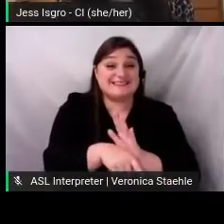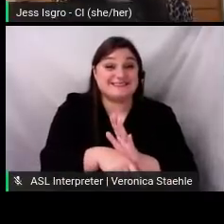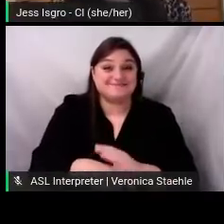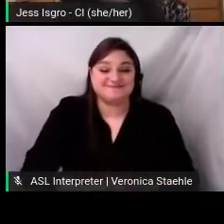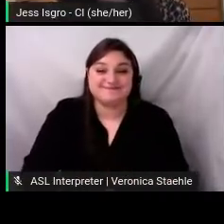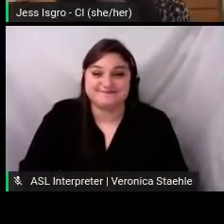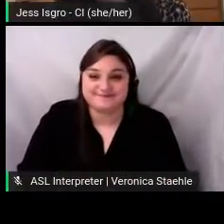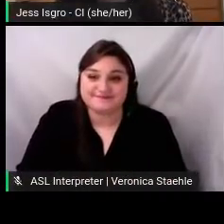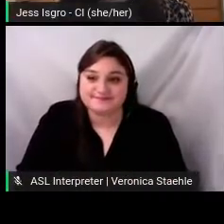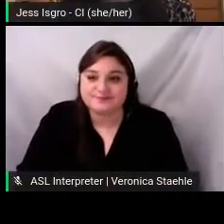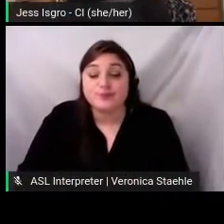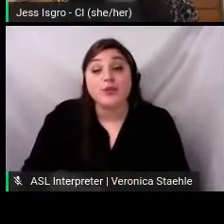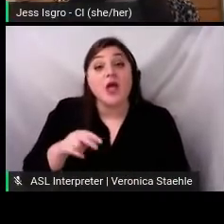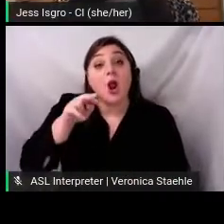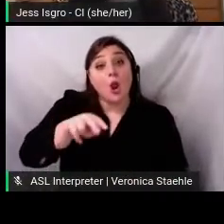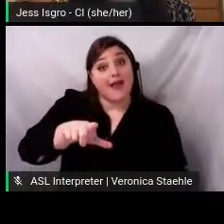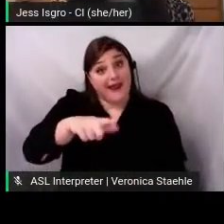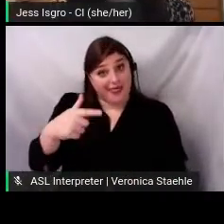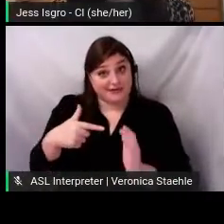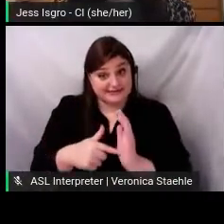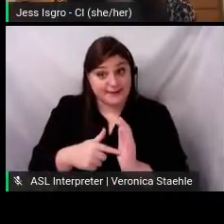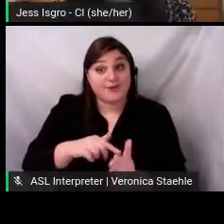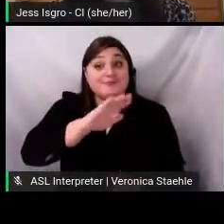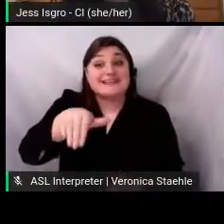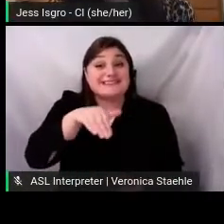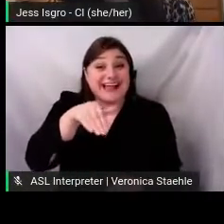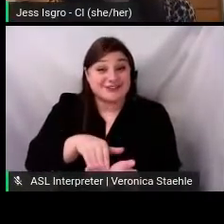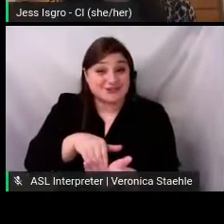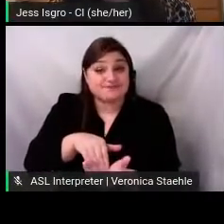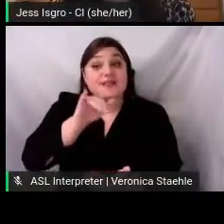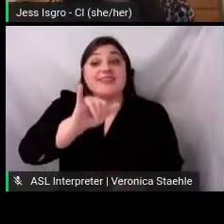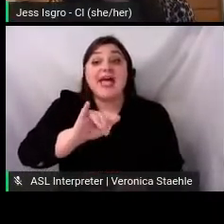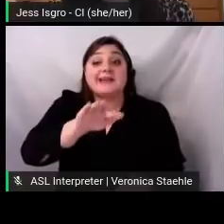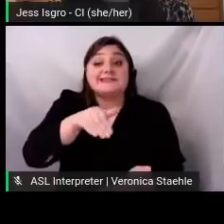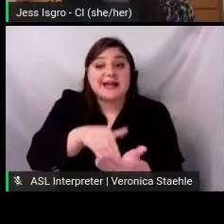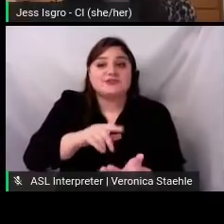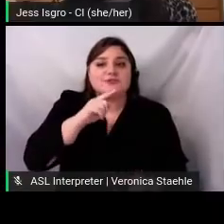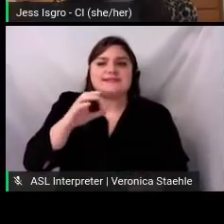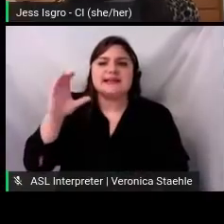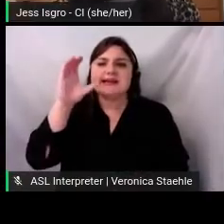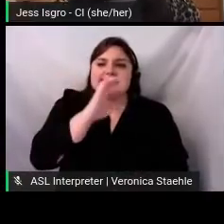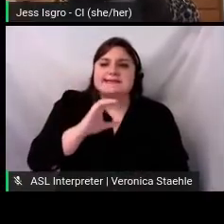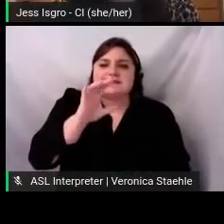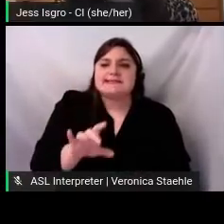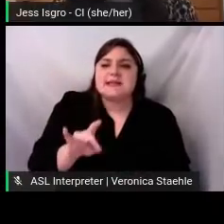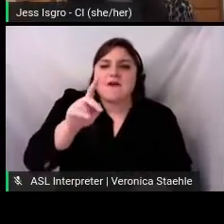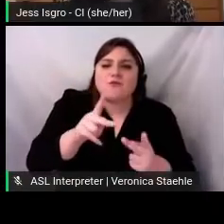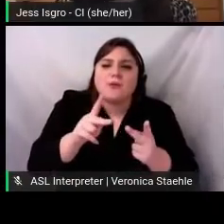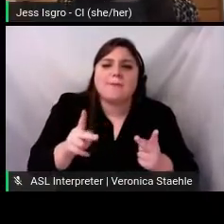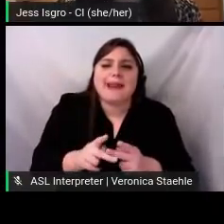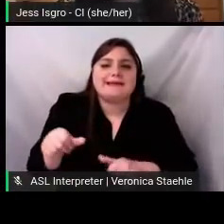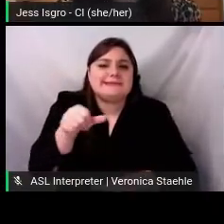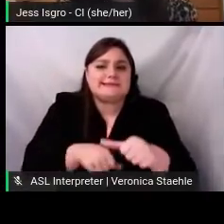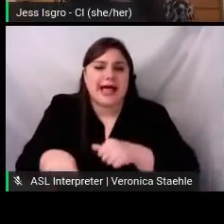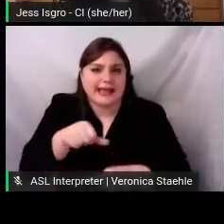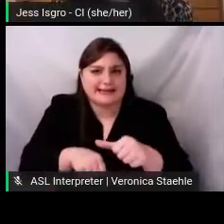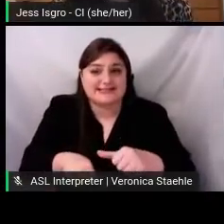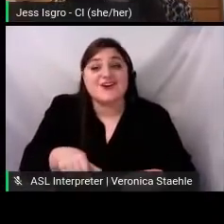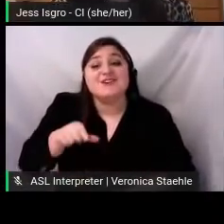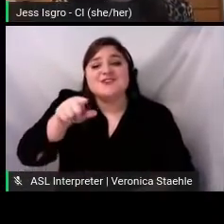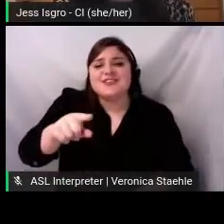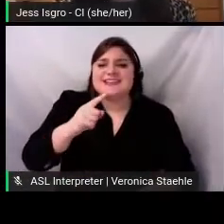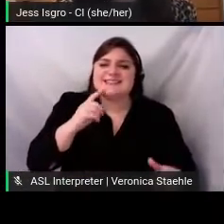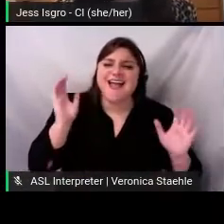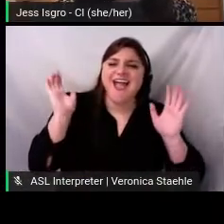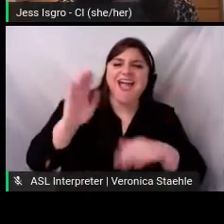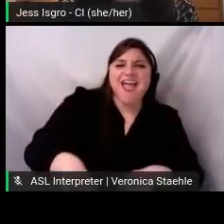In the center, we have an example from Discovery Place Science. There's copy here that reads, "Whether you're working from home, entertaining, or hanging out, let